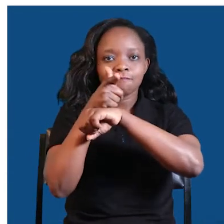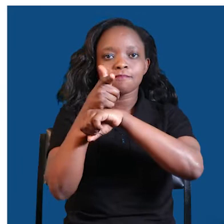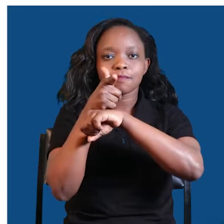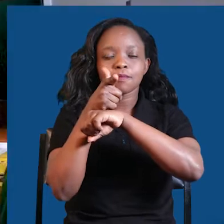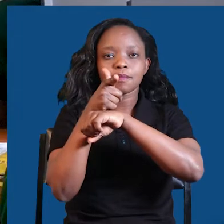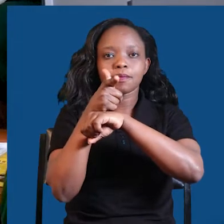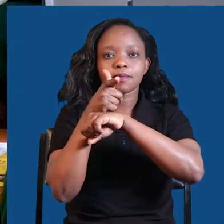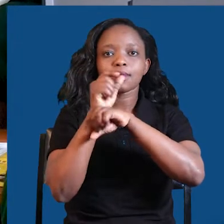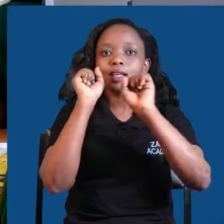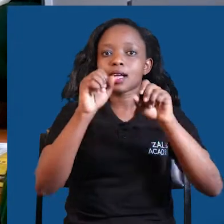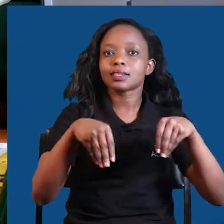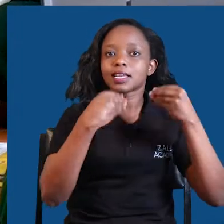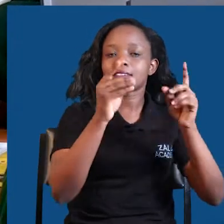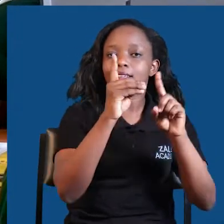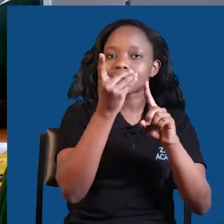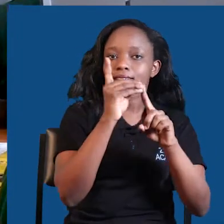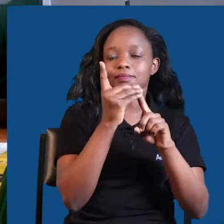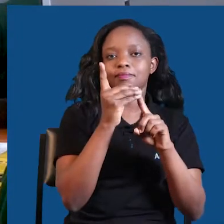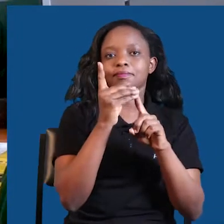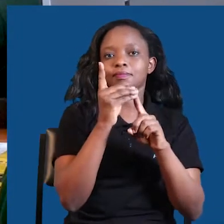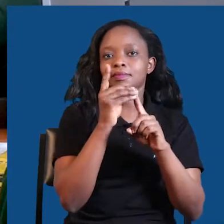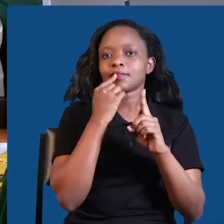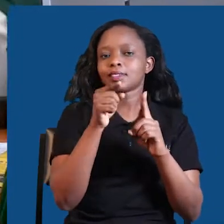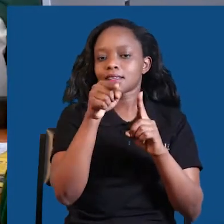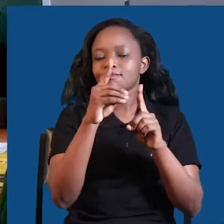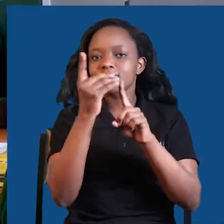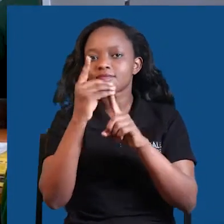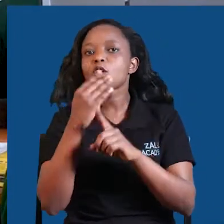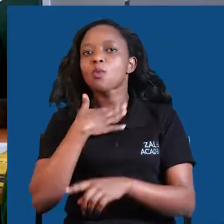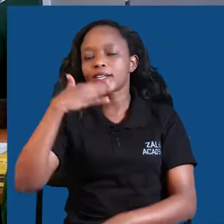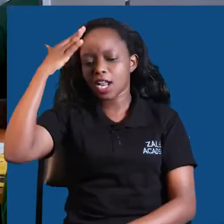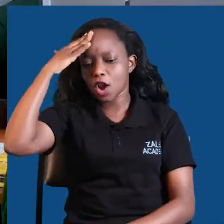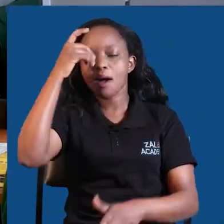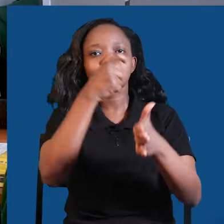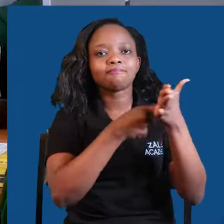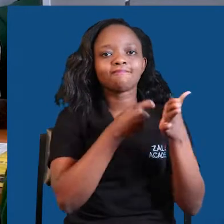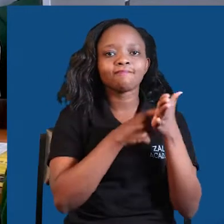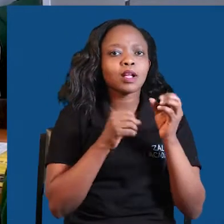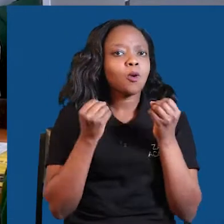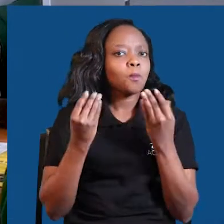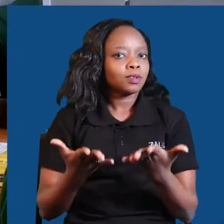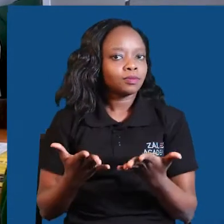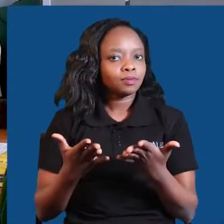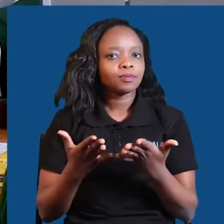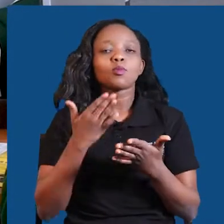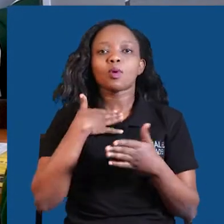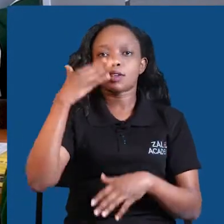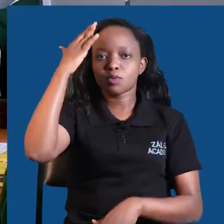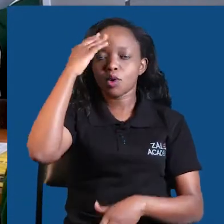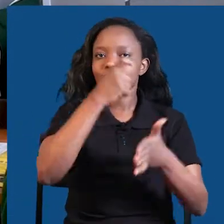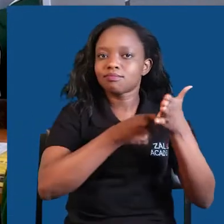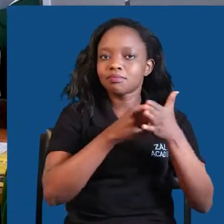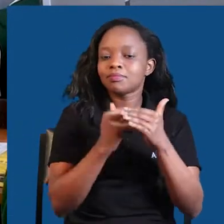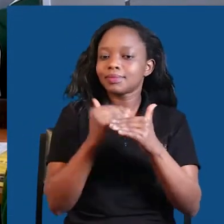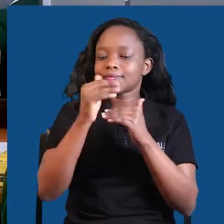you can unaweza patiwa data set uambiwe hii data set tunataka kujua price. Tunataka